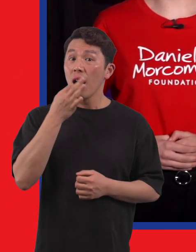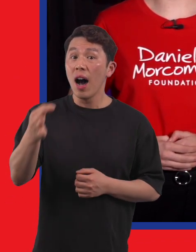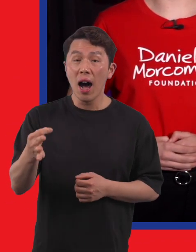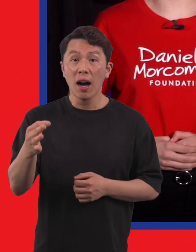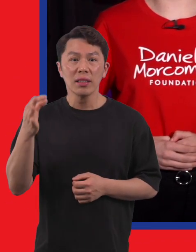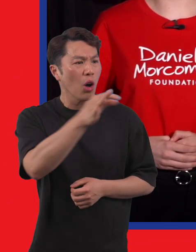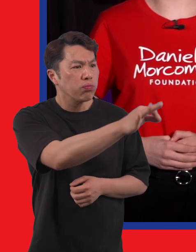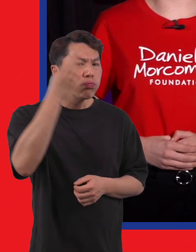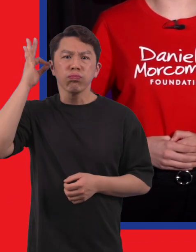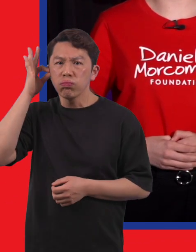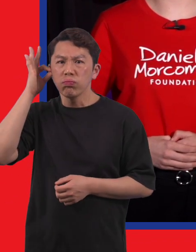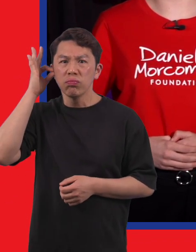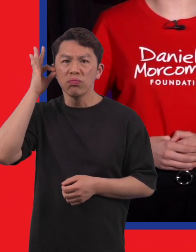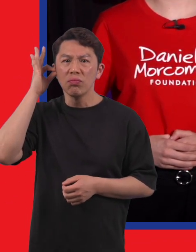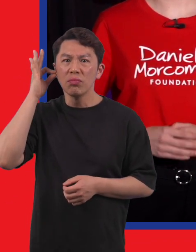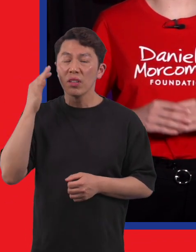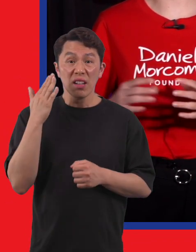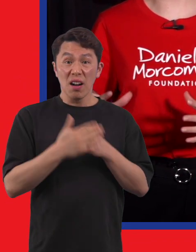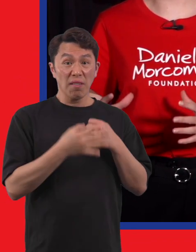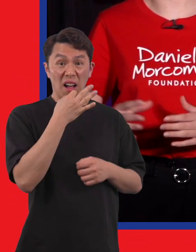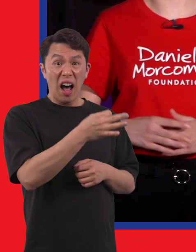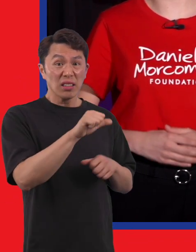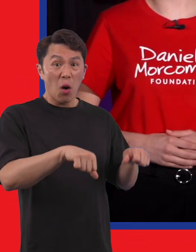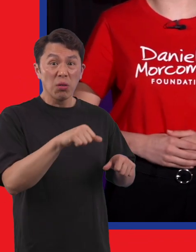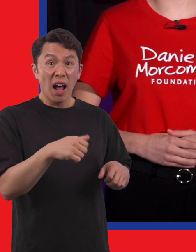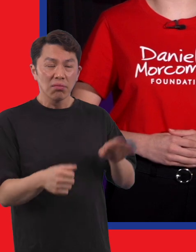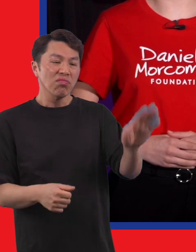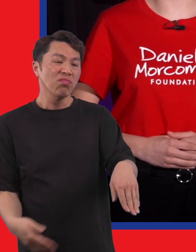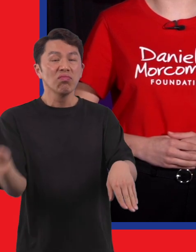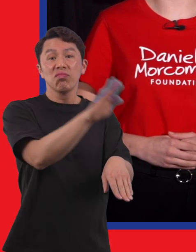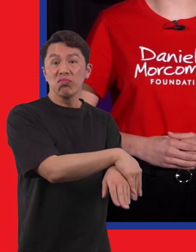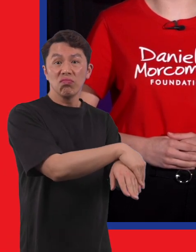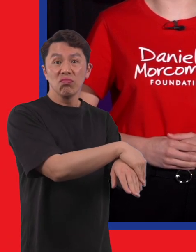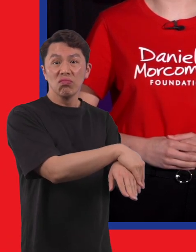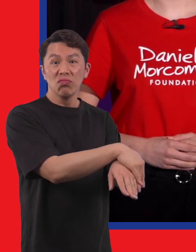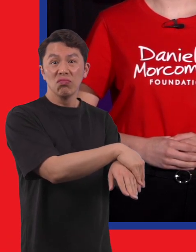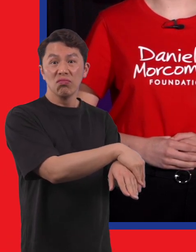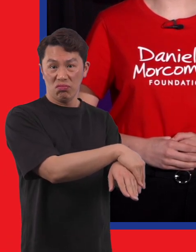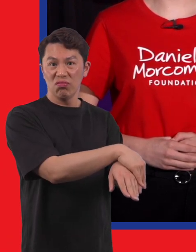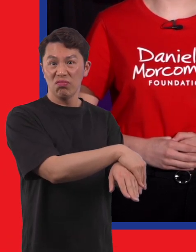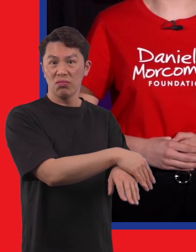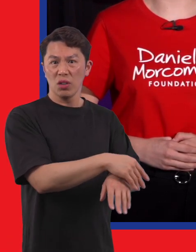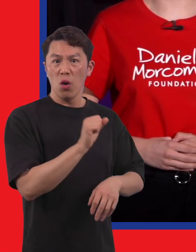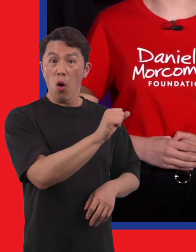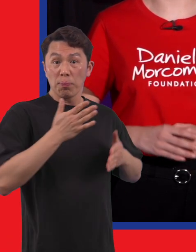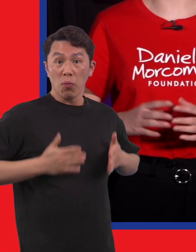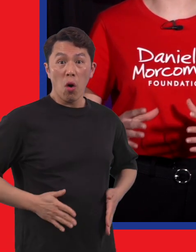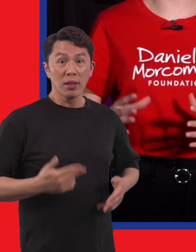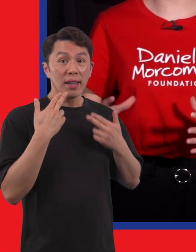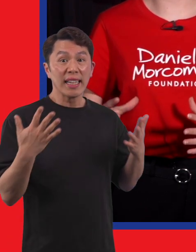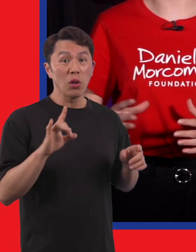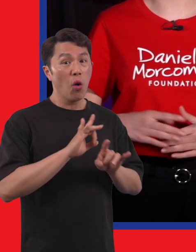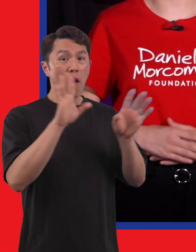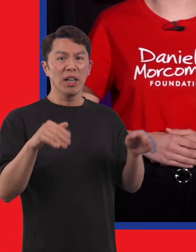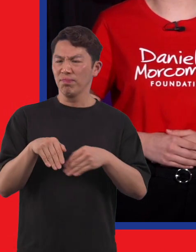didn't ask if she could use Dahlia's headphones, and she definitely didn't ask if she could put her leg on her. Dahlia's body language was